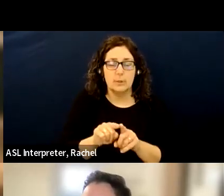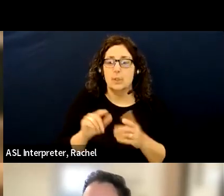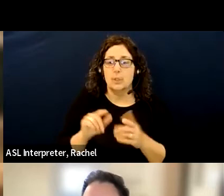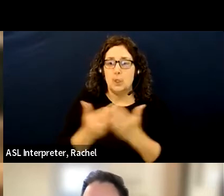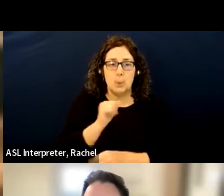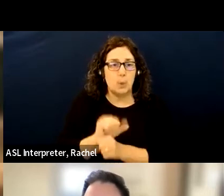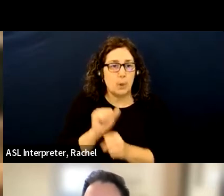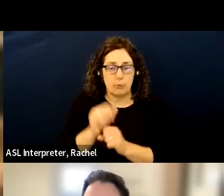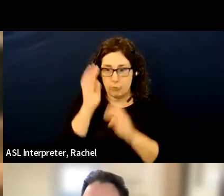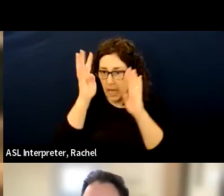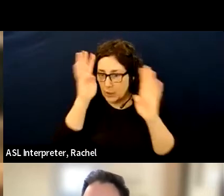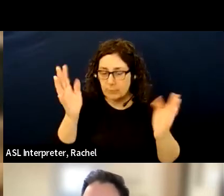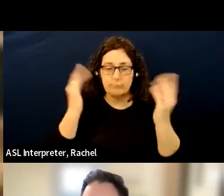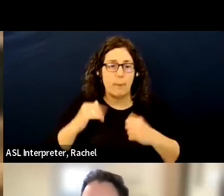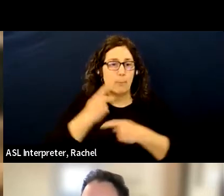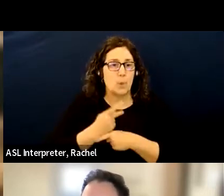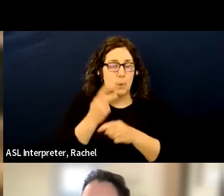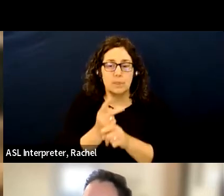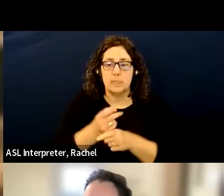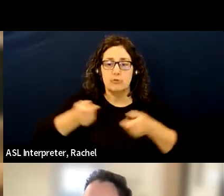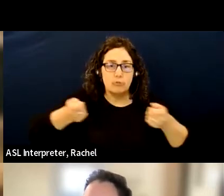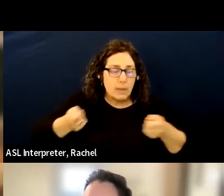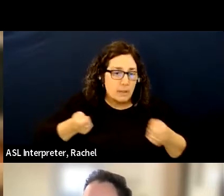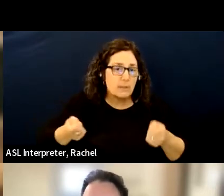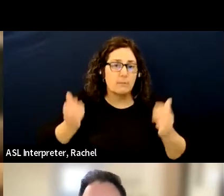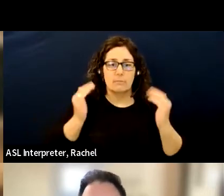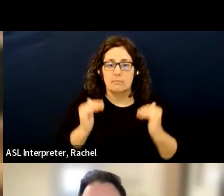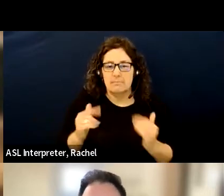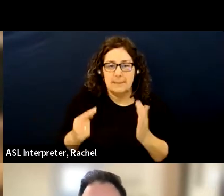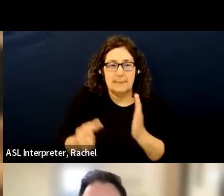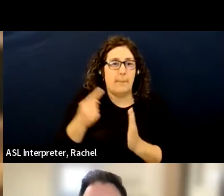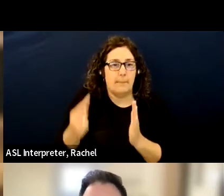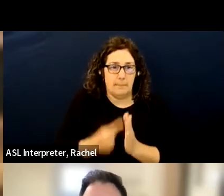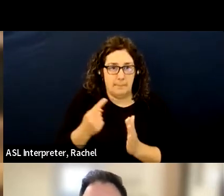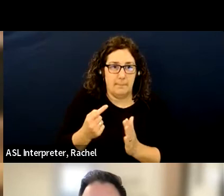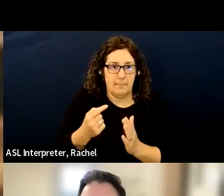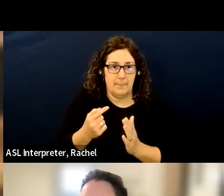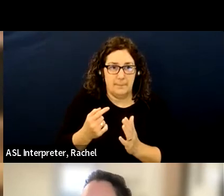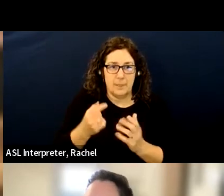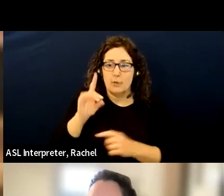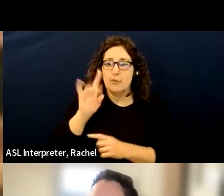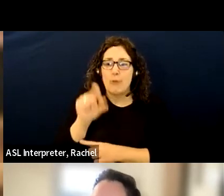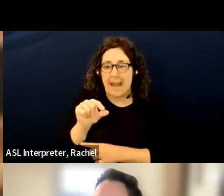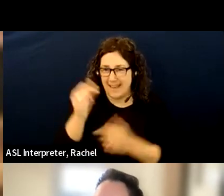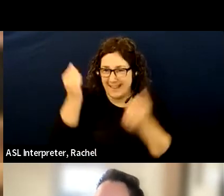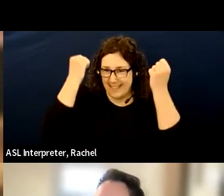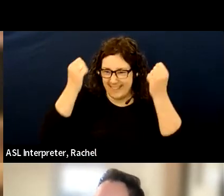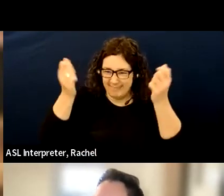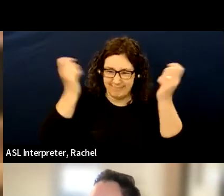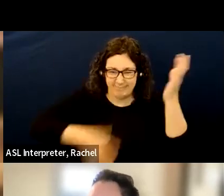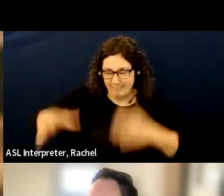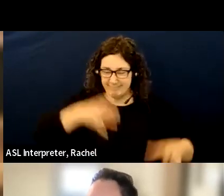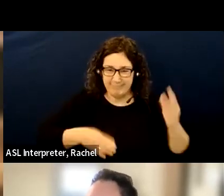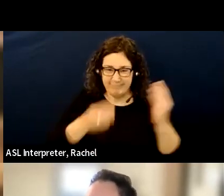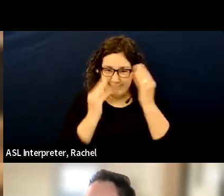in producing, directing, and sometimes I even put on a wig and heels and do some drag, which leads me to